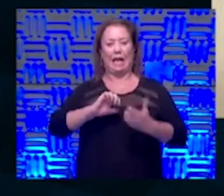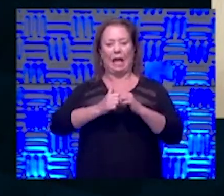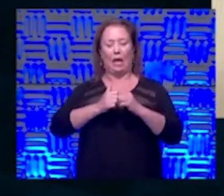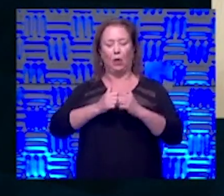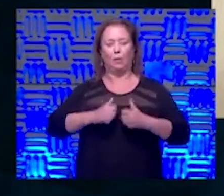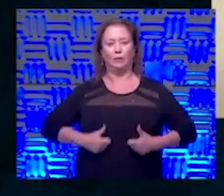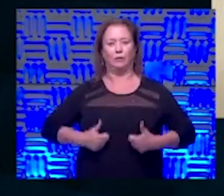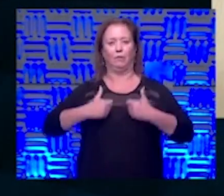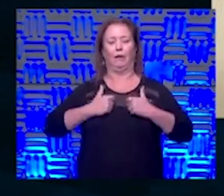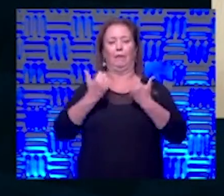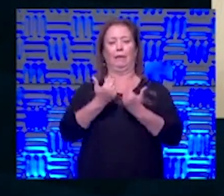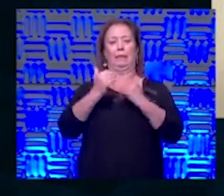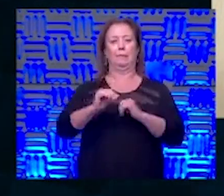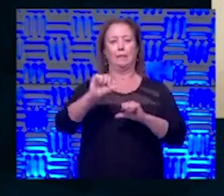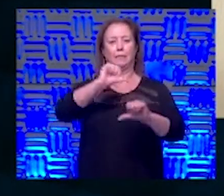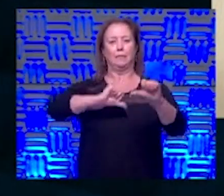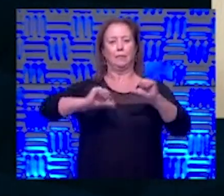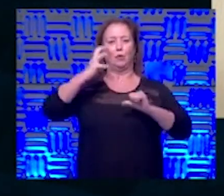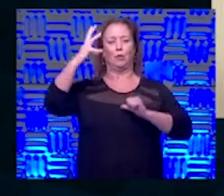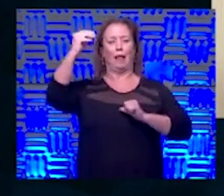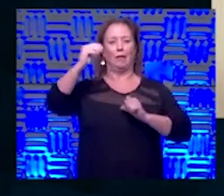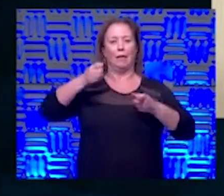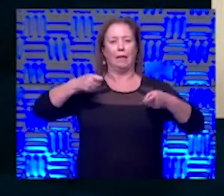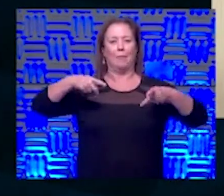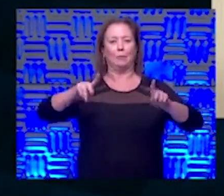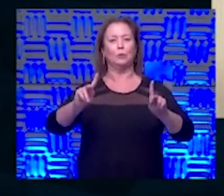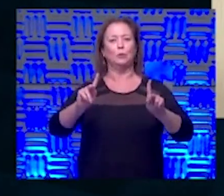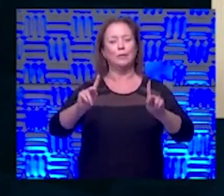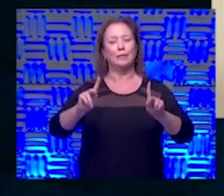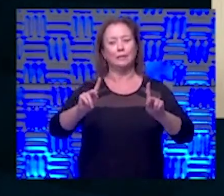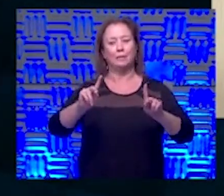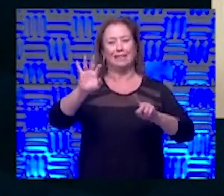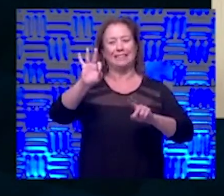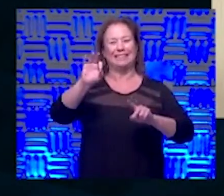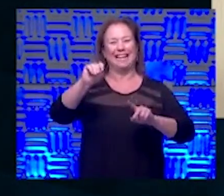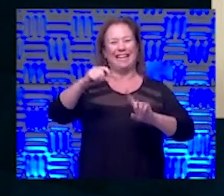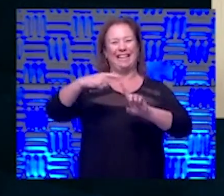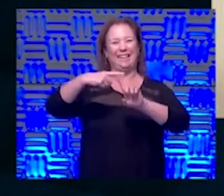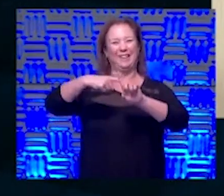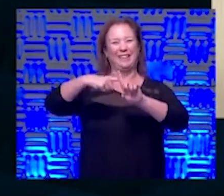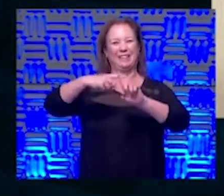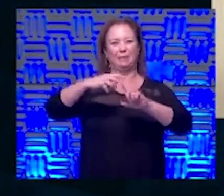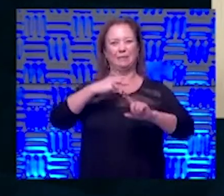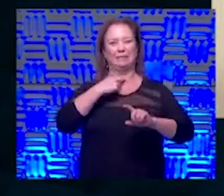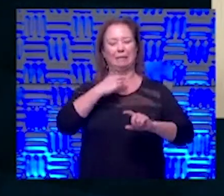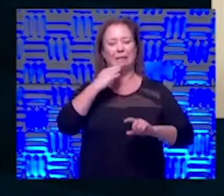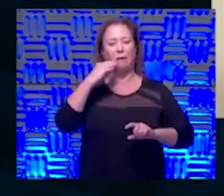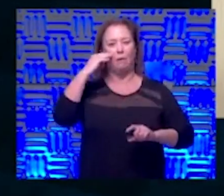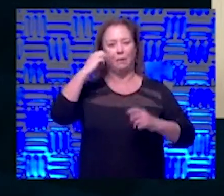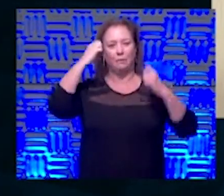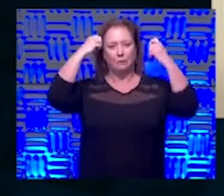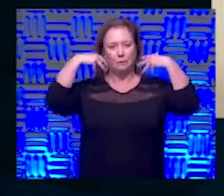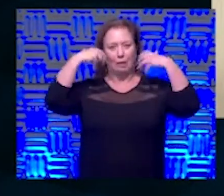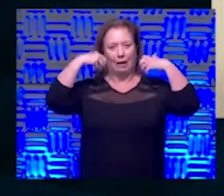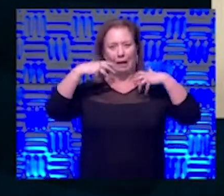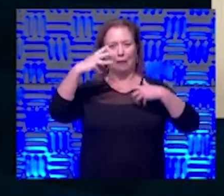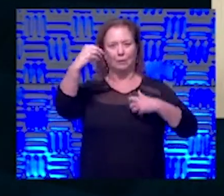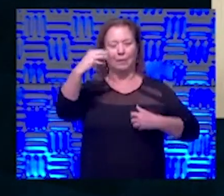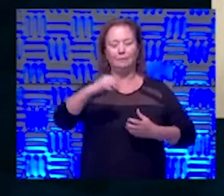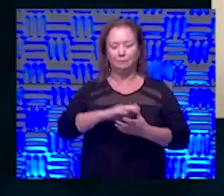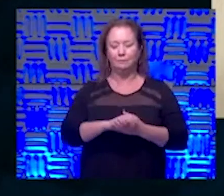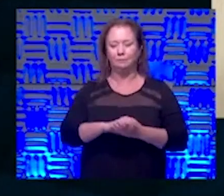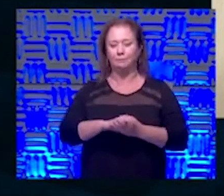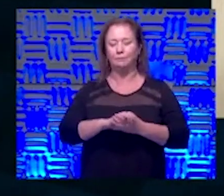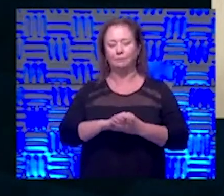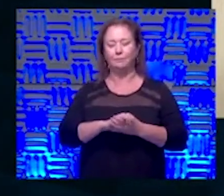with limited social outings and opportunities when it's 90 degrees outside and we're all stuck in our house or sweating outside? So I think